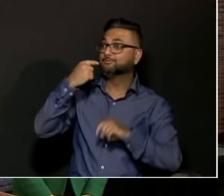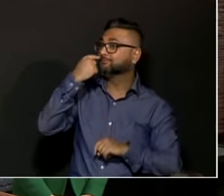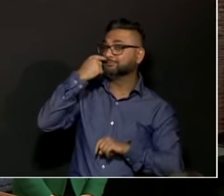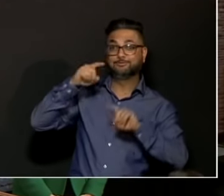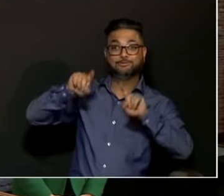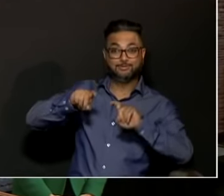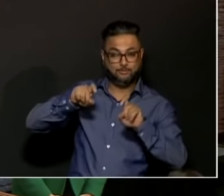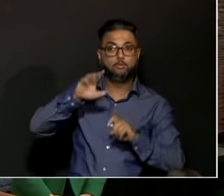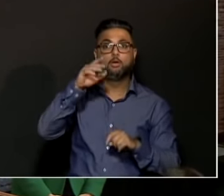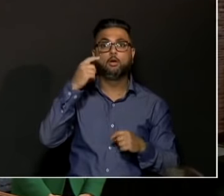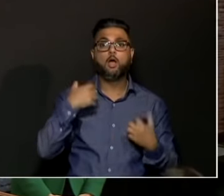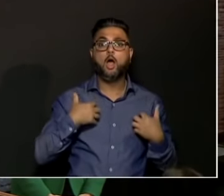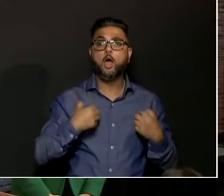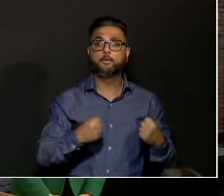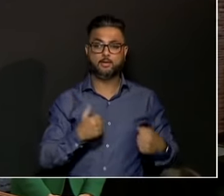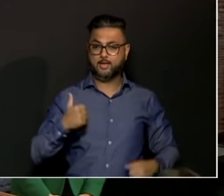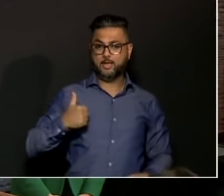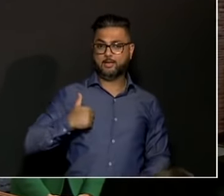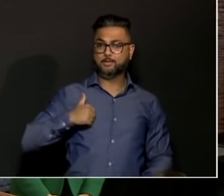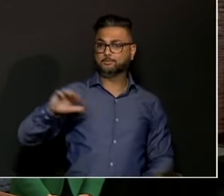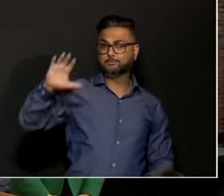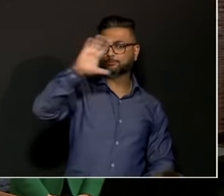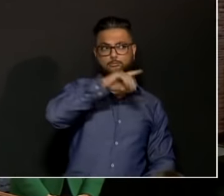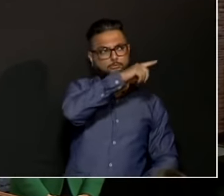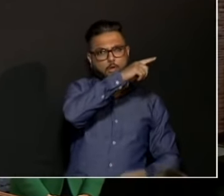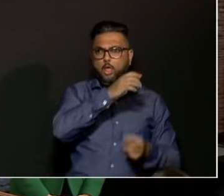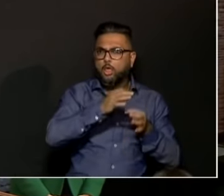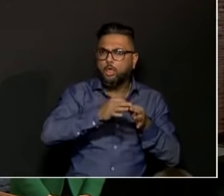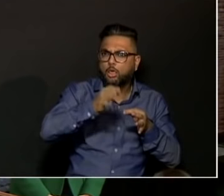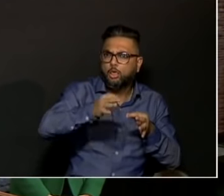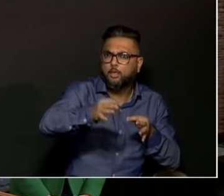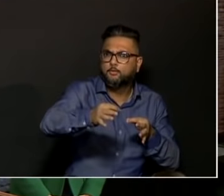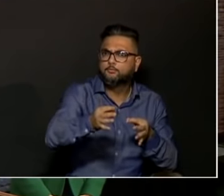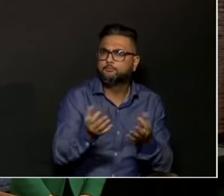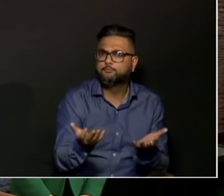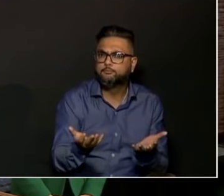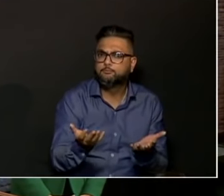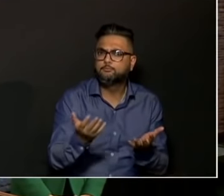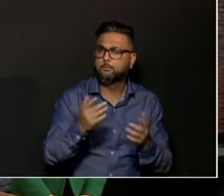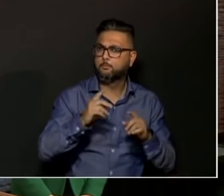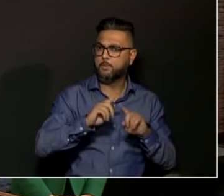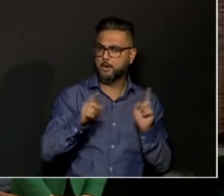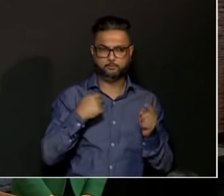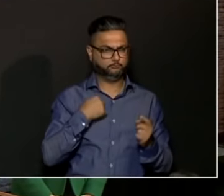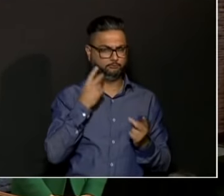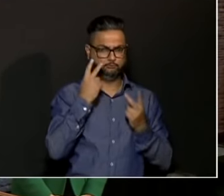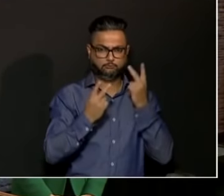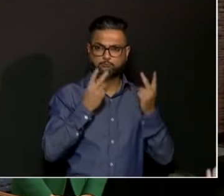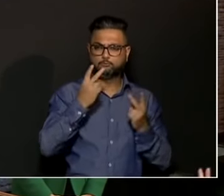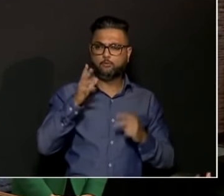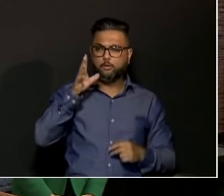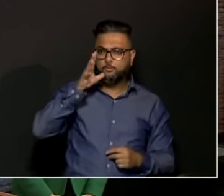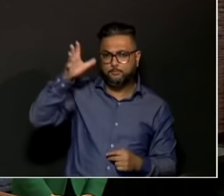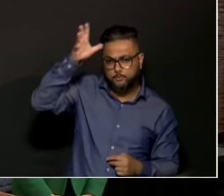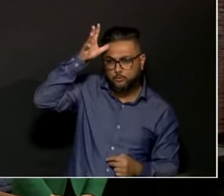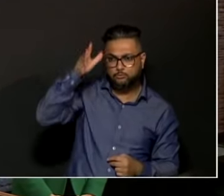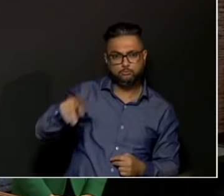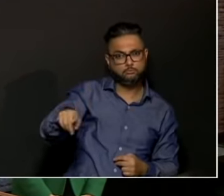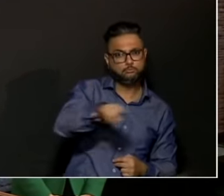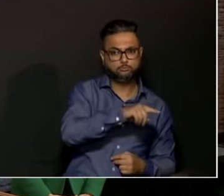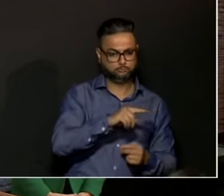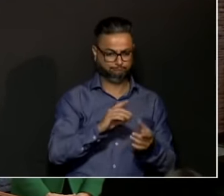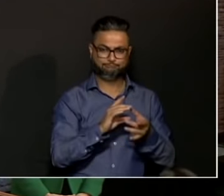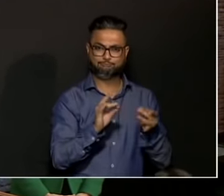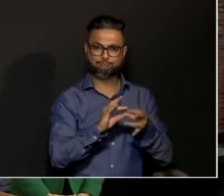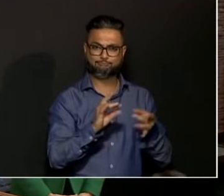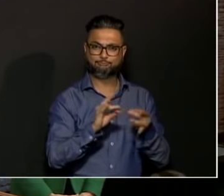But, Premier, I want to tell you that more and more we're hearing from parents, and that test lineups aren't there because of Health Canada. They're there